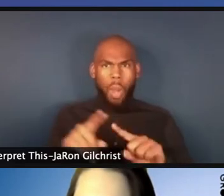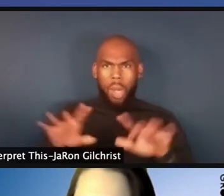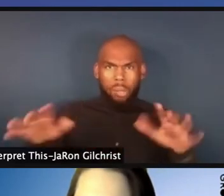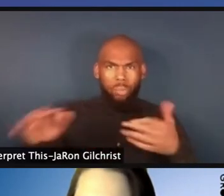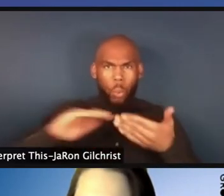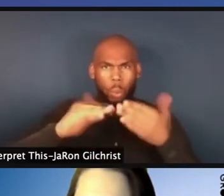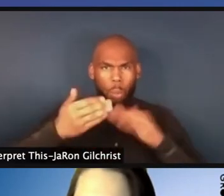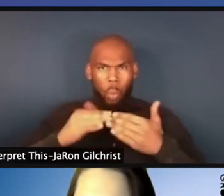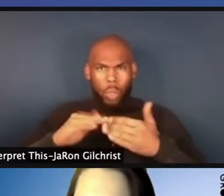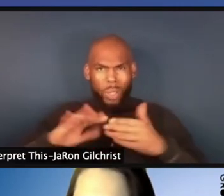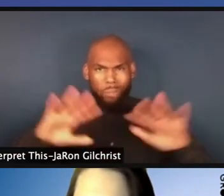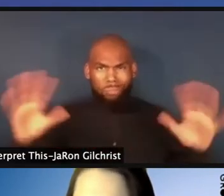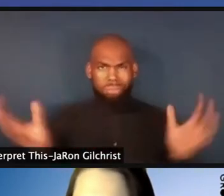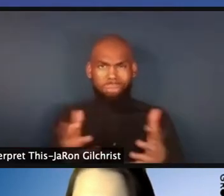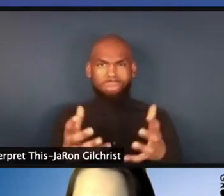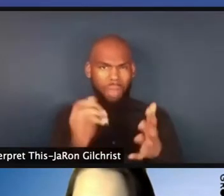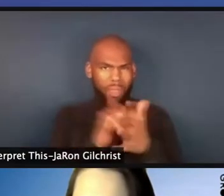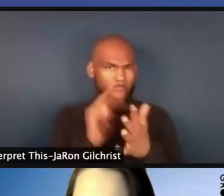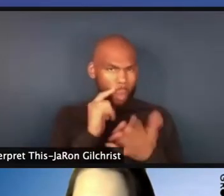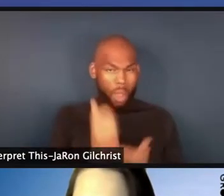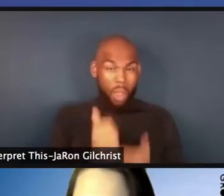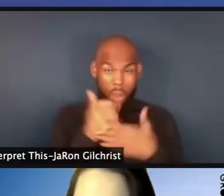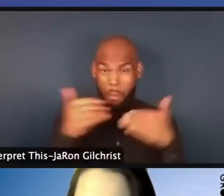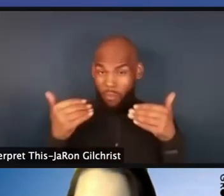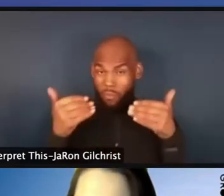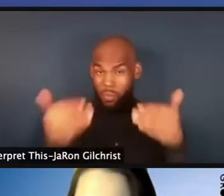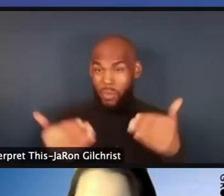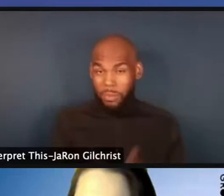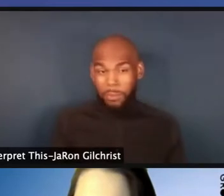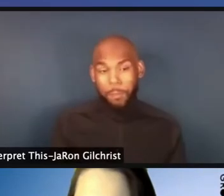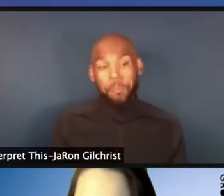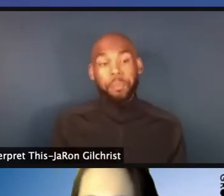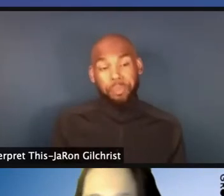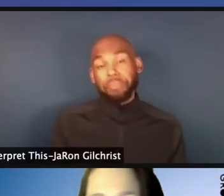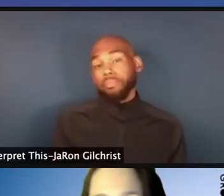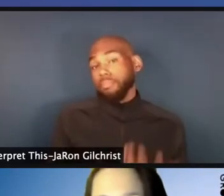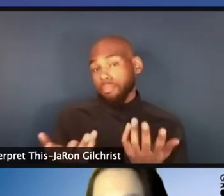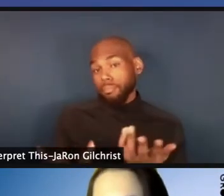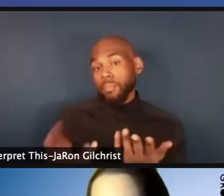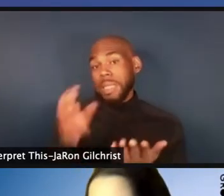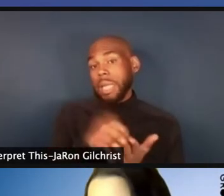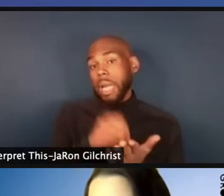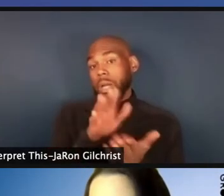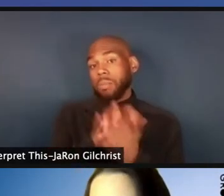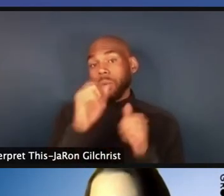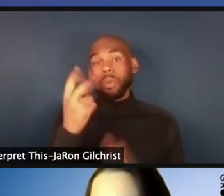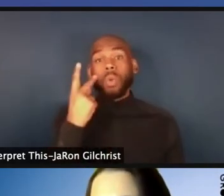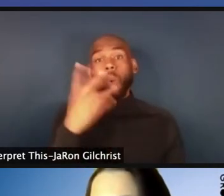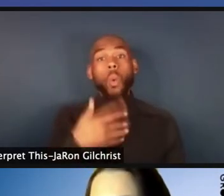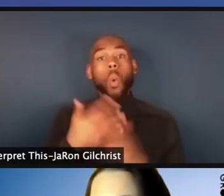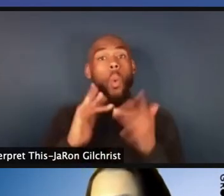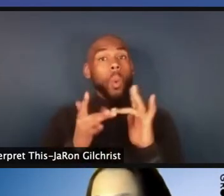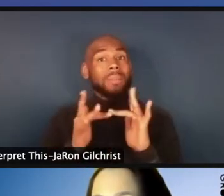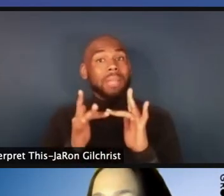community is the only thing that'll move us forward. Mm-hmm. And so on the document, you can check it out on our